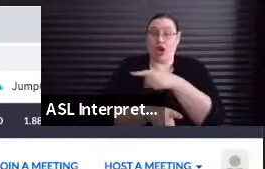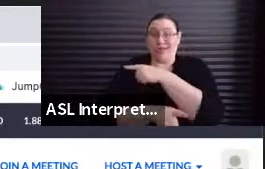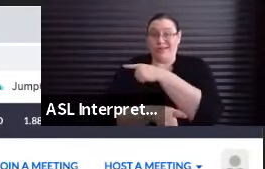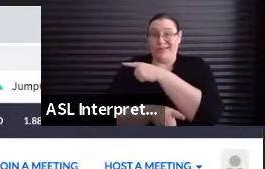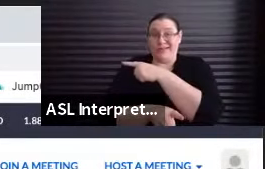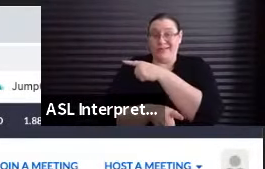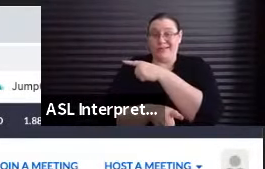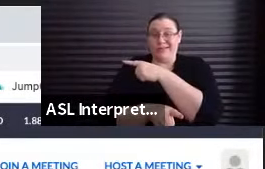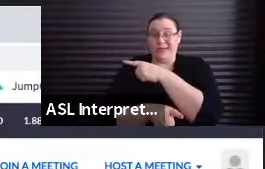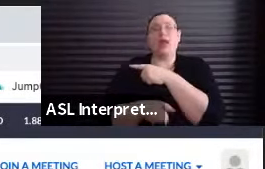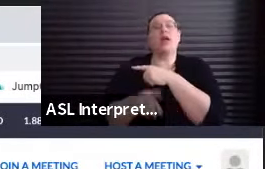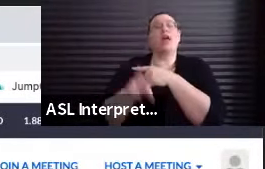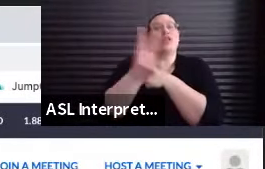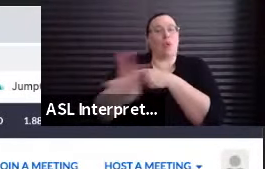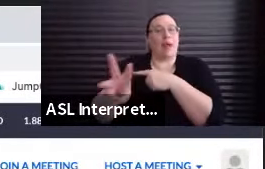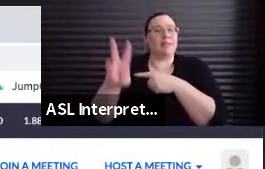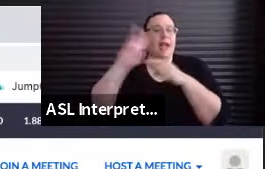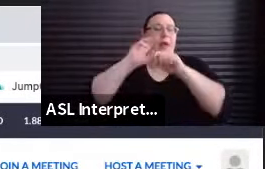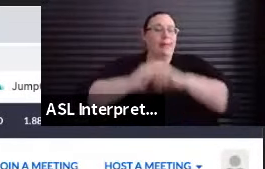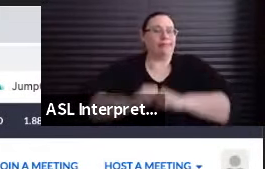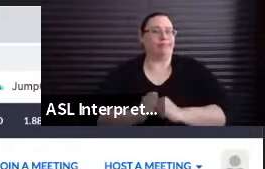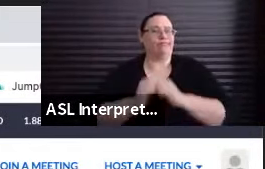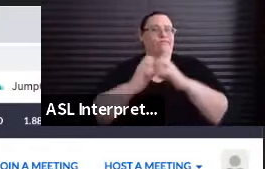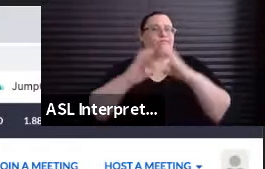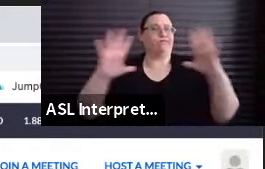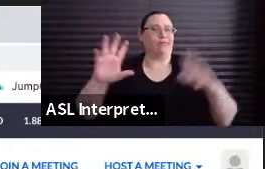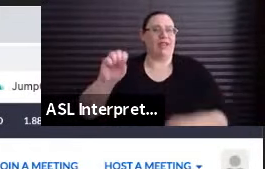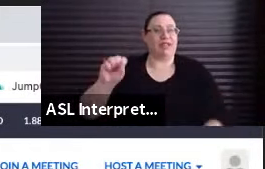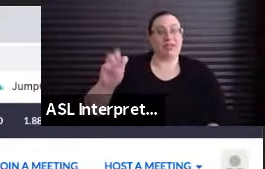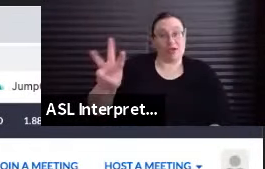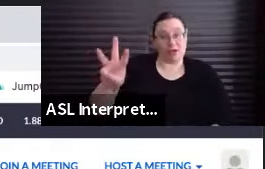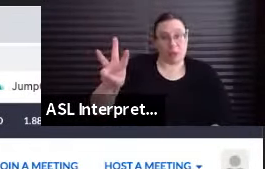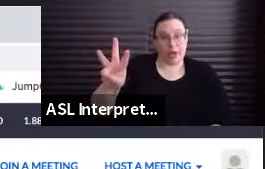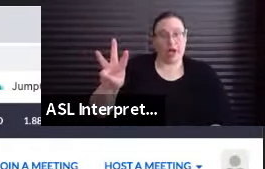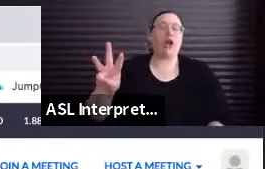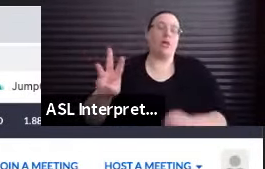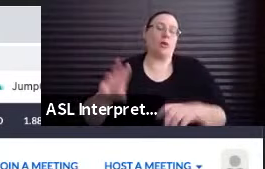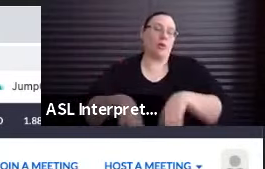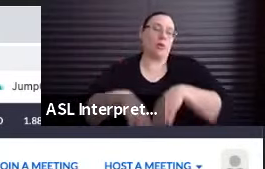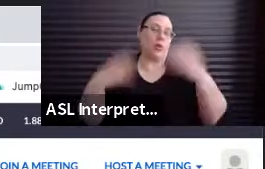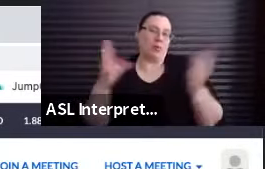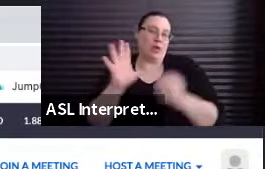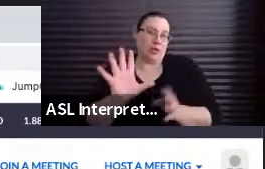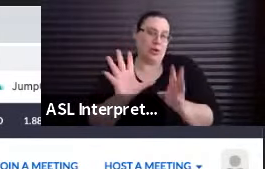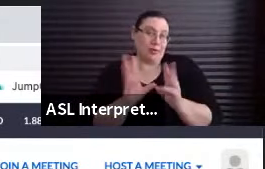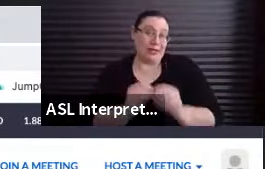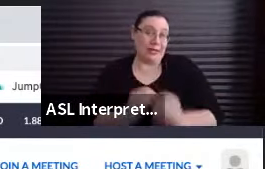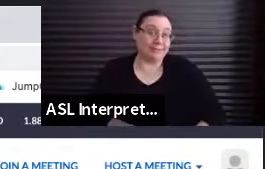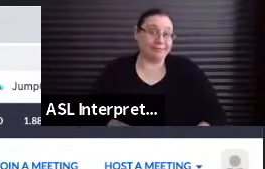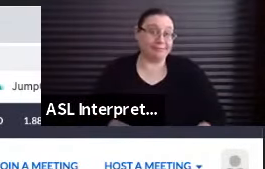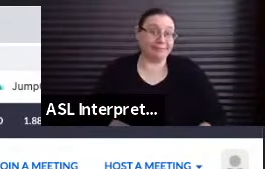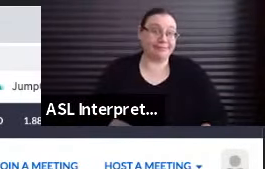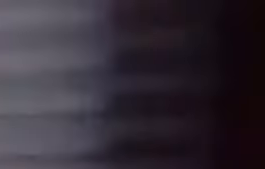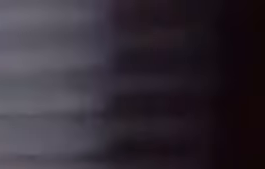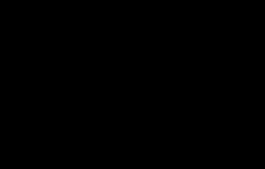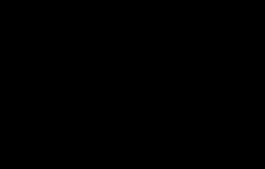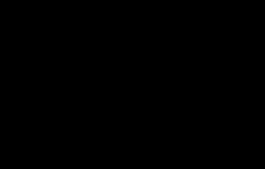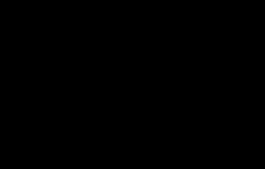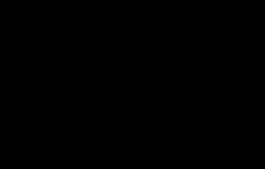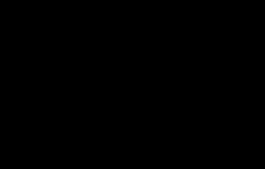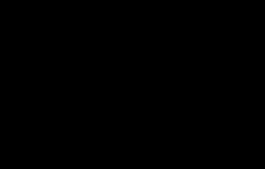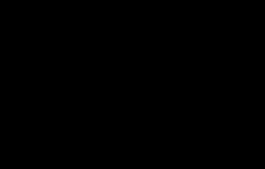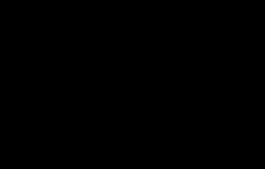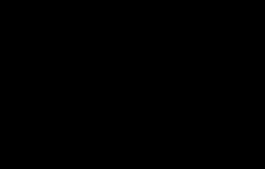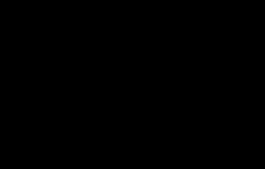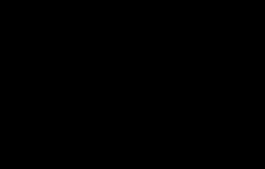website will then initiate the software, which will then initiate your meeting. Okay. Let me go back to my presentation now because I want to